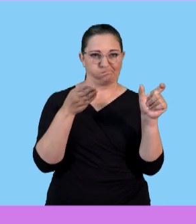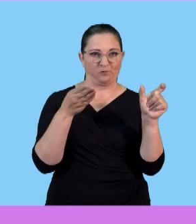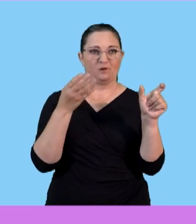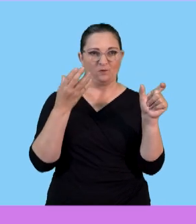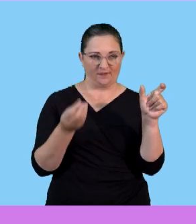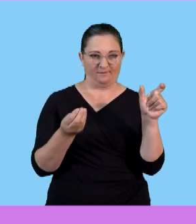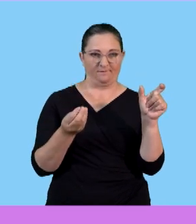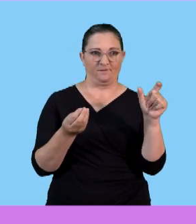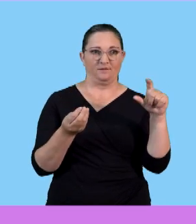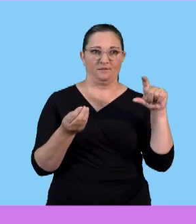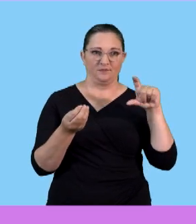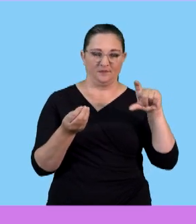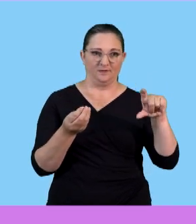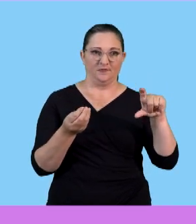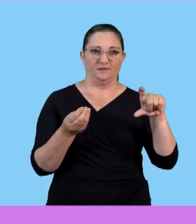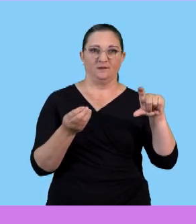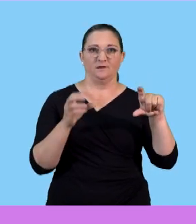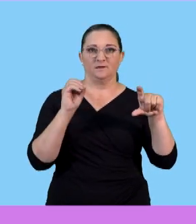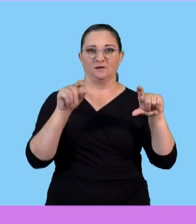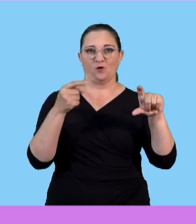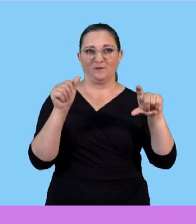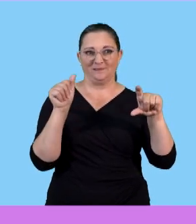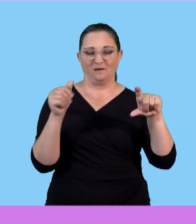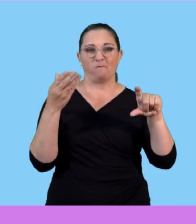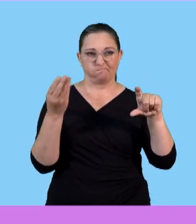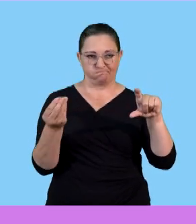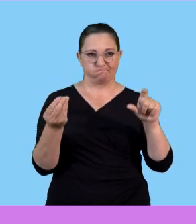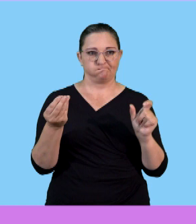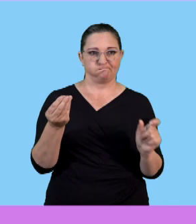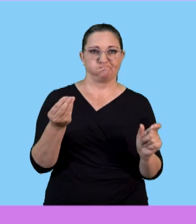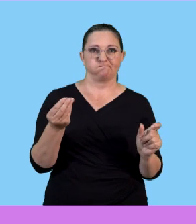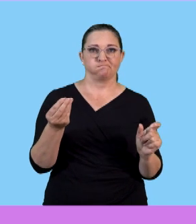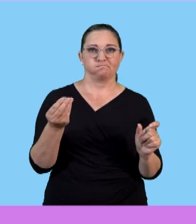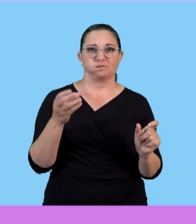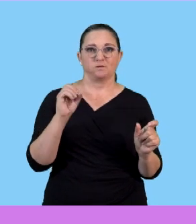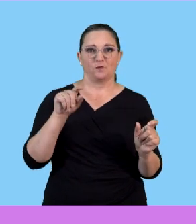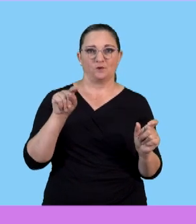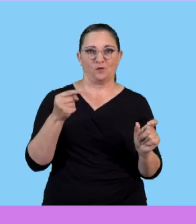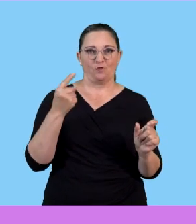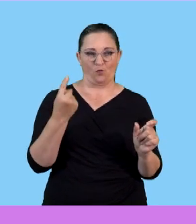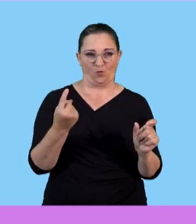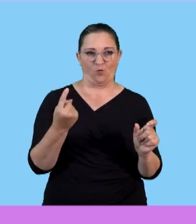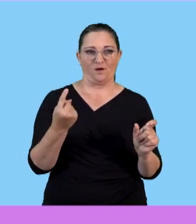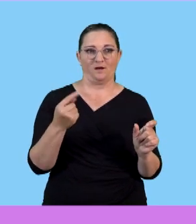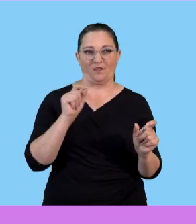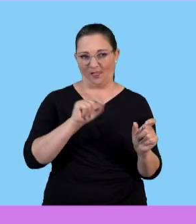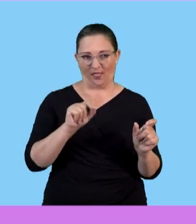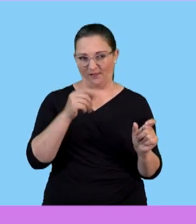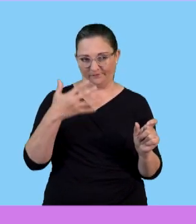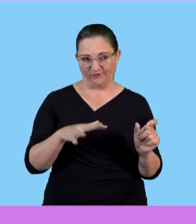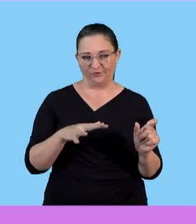0,3 plus the 0,6 plus the one that we calculated